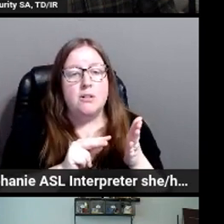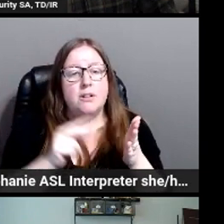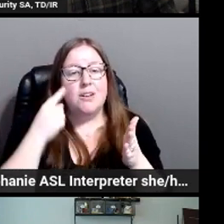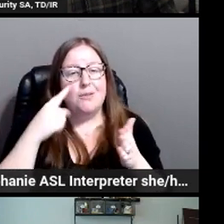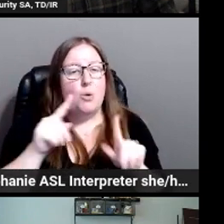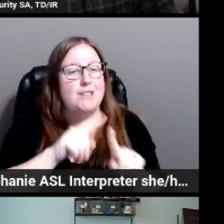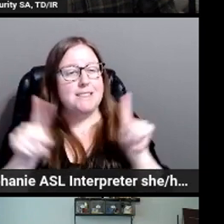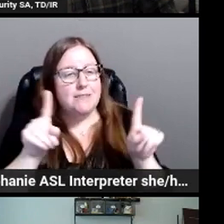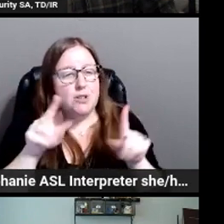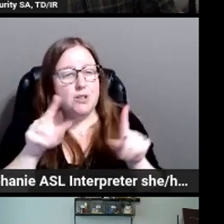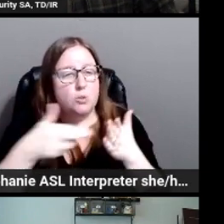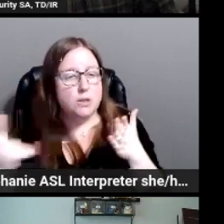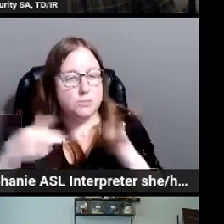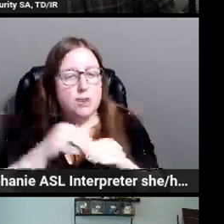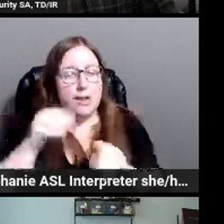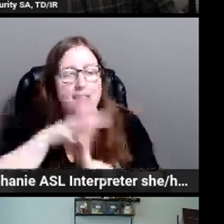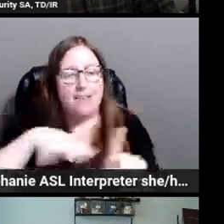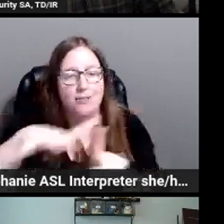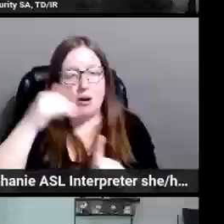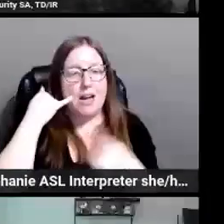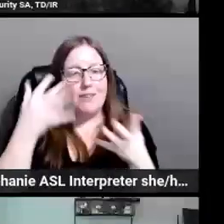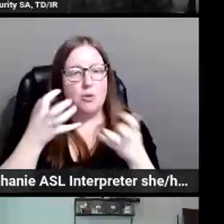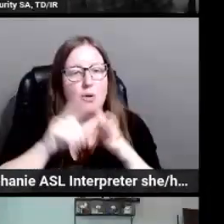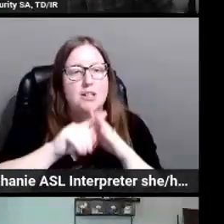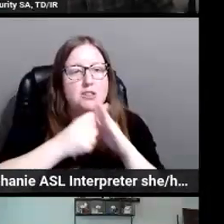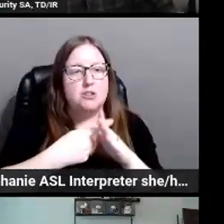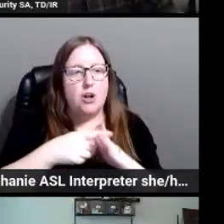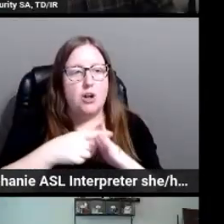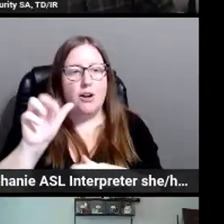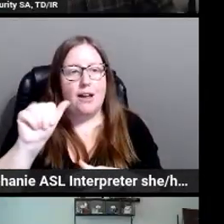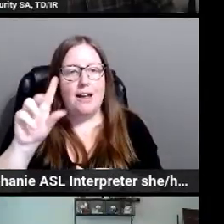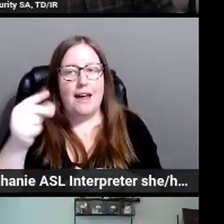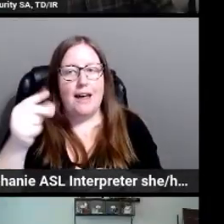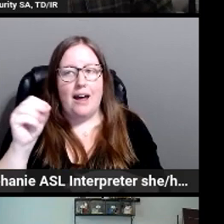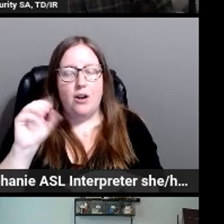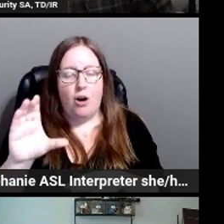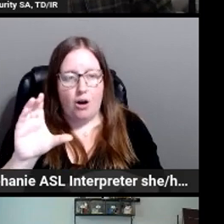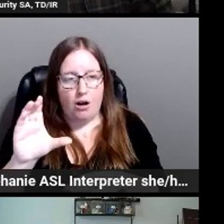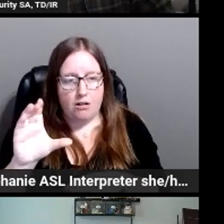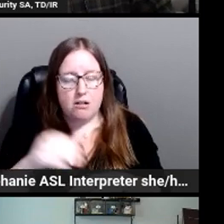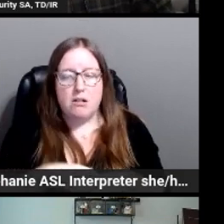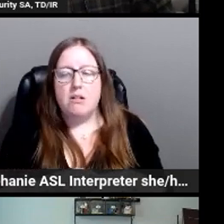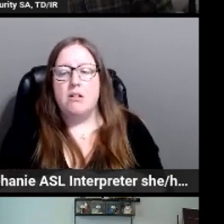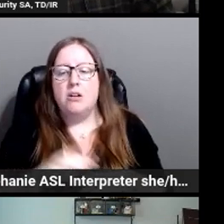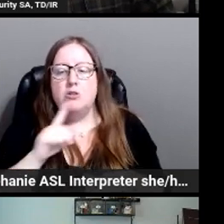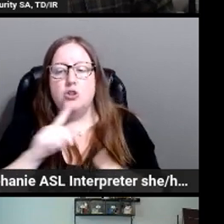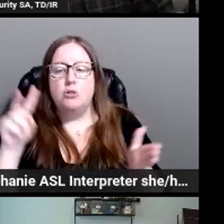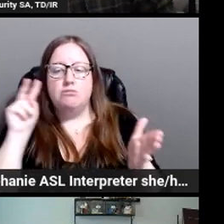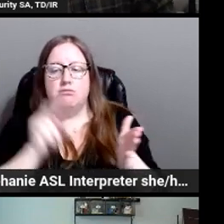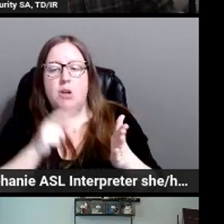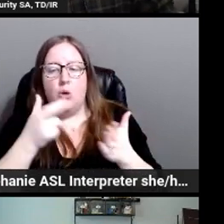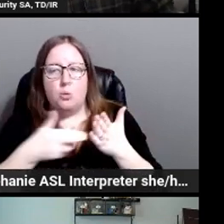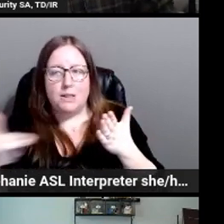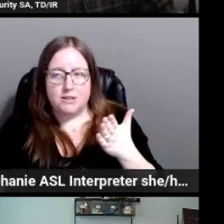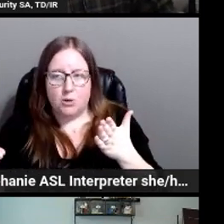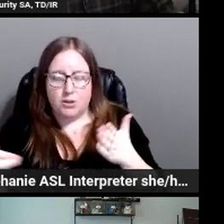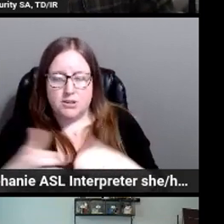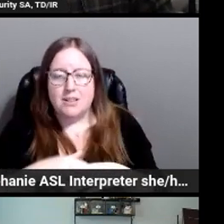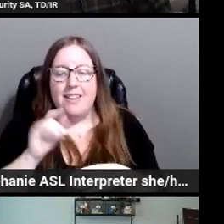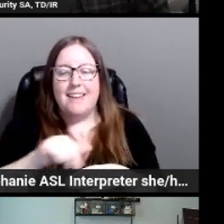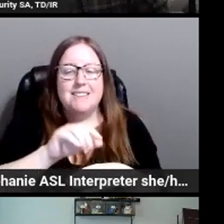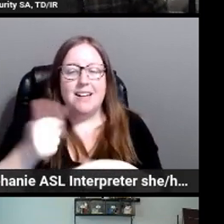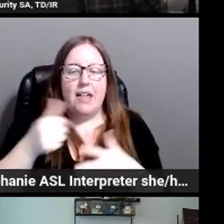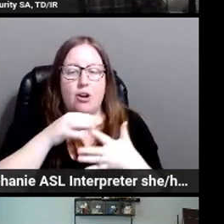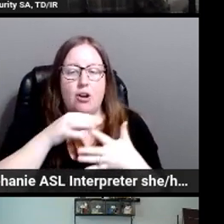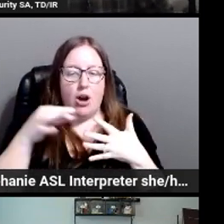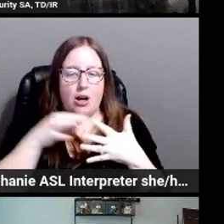different resources in the environment. If you want to start some ad hoc looking into a resource. this is another option you have